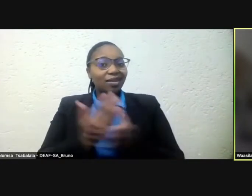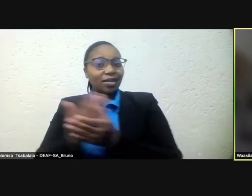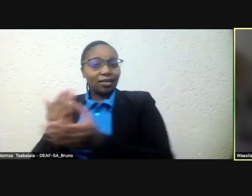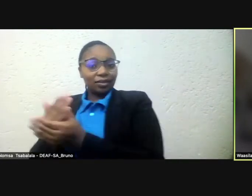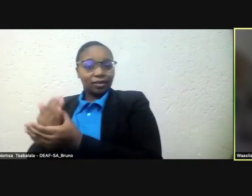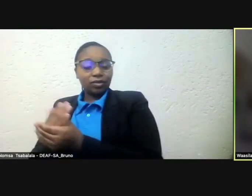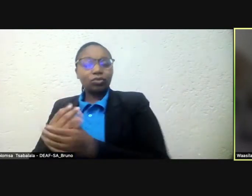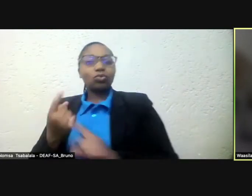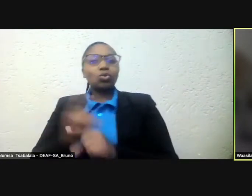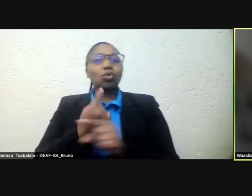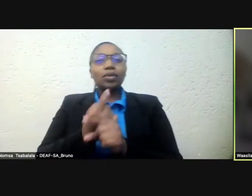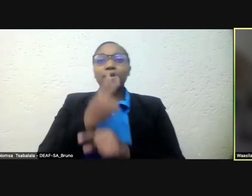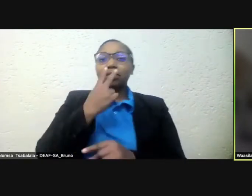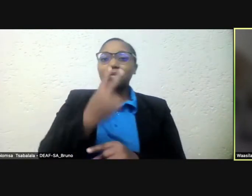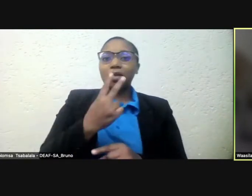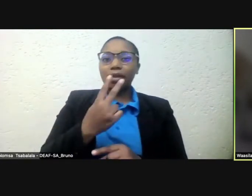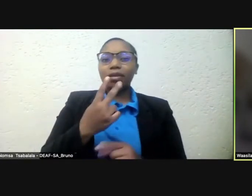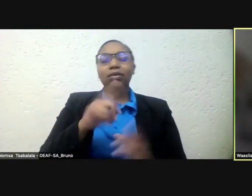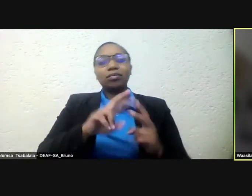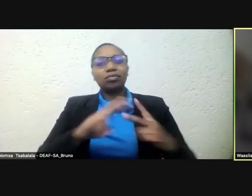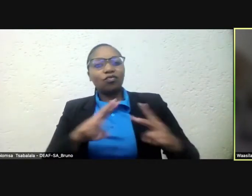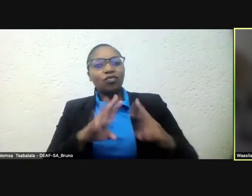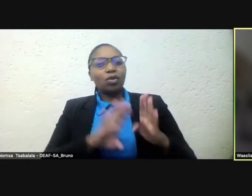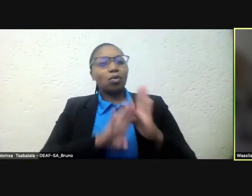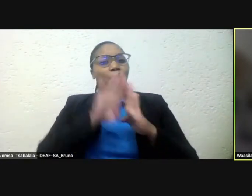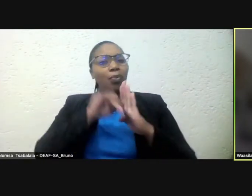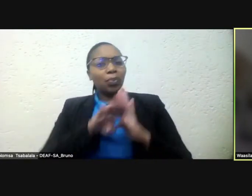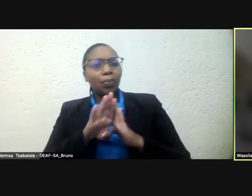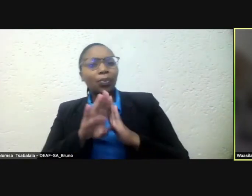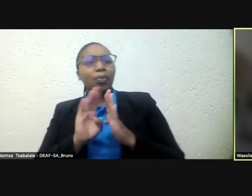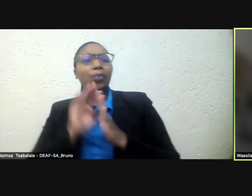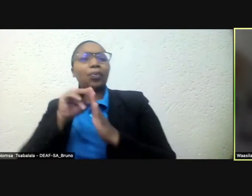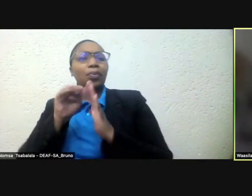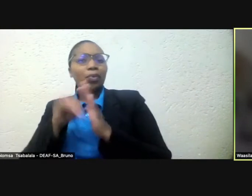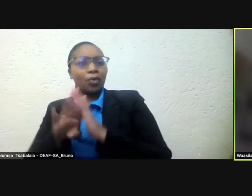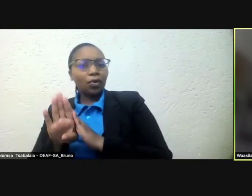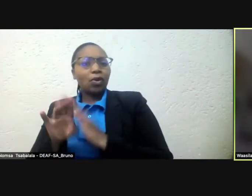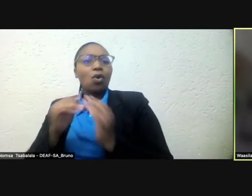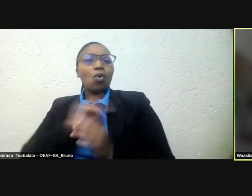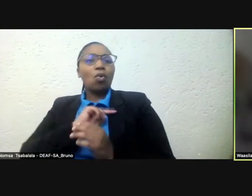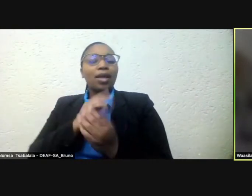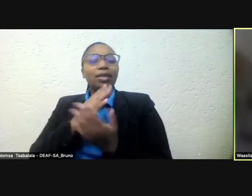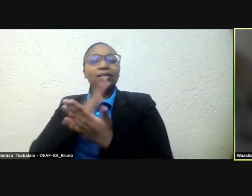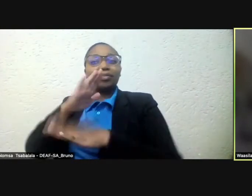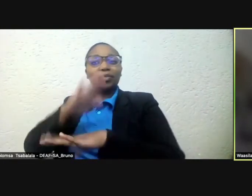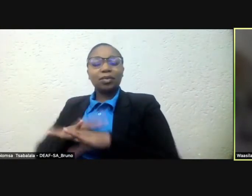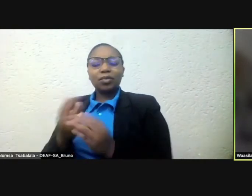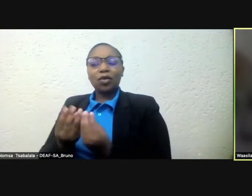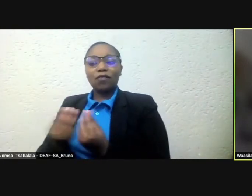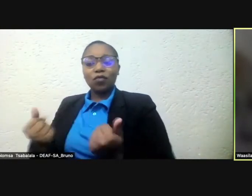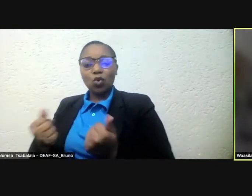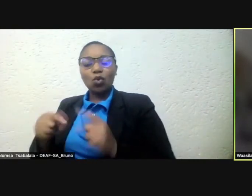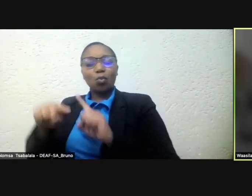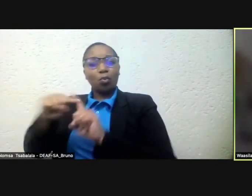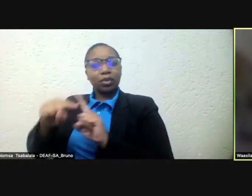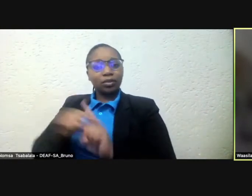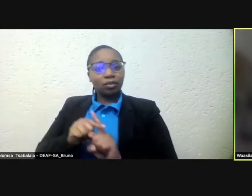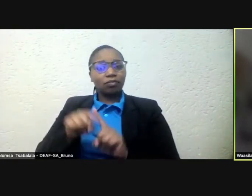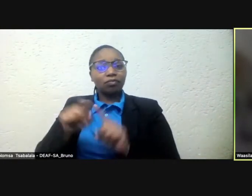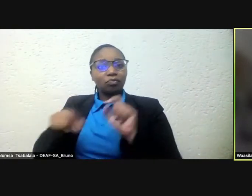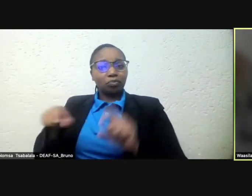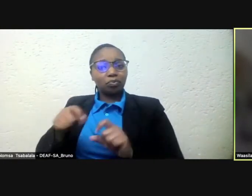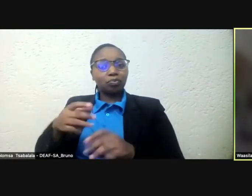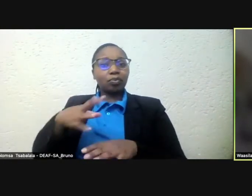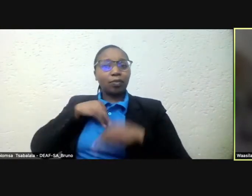a higher proportion of cases are admitted because there's few cases, and sometimes there needs to be hospital admissions. But as the wave and the